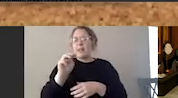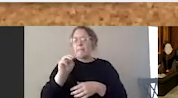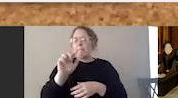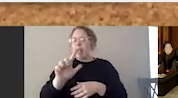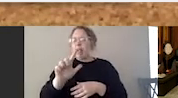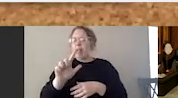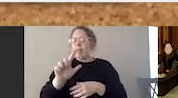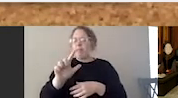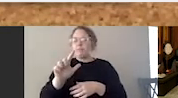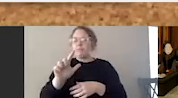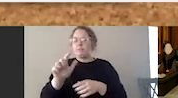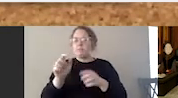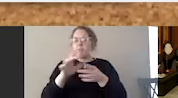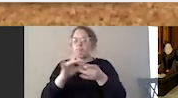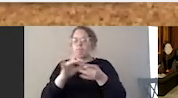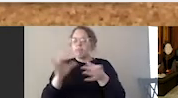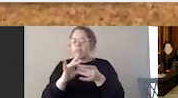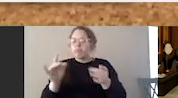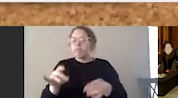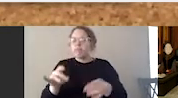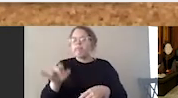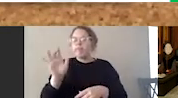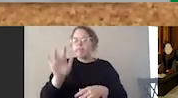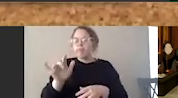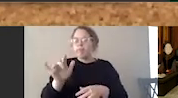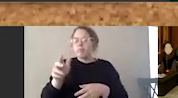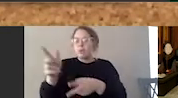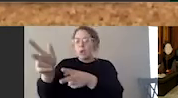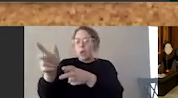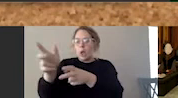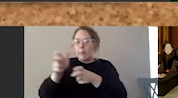then you paste it